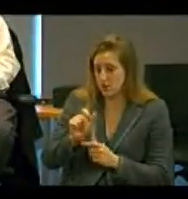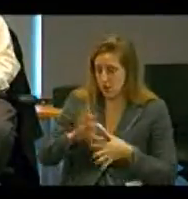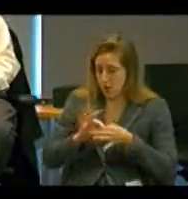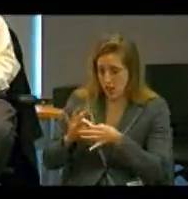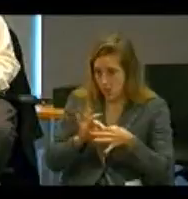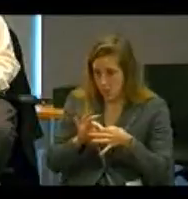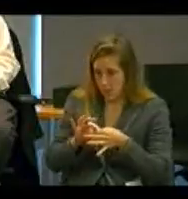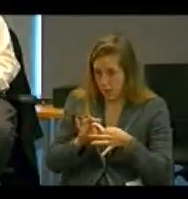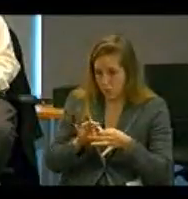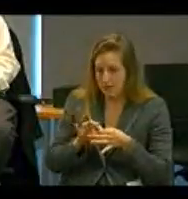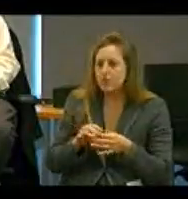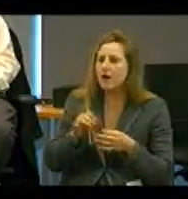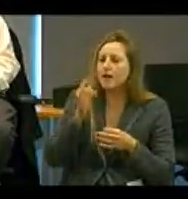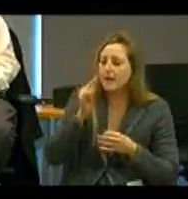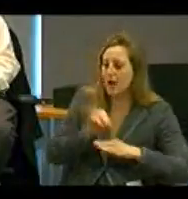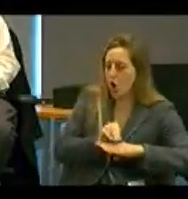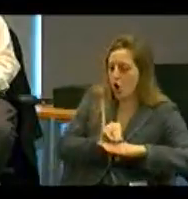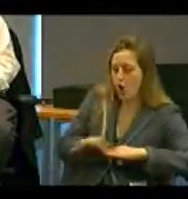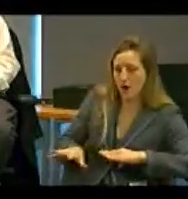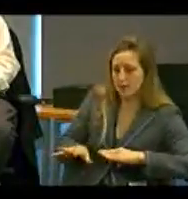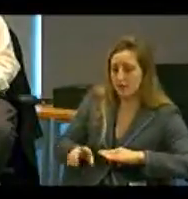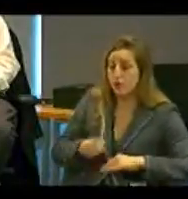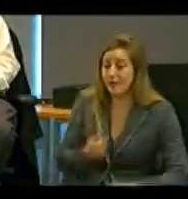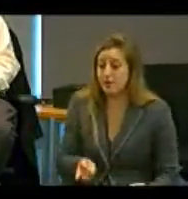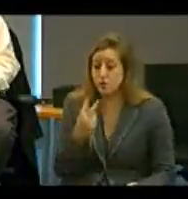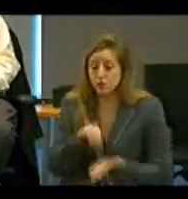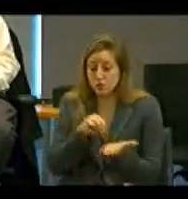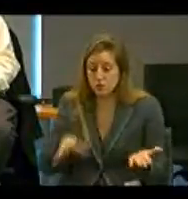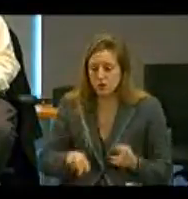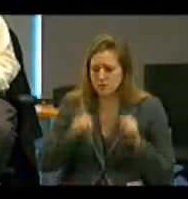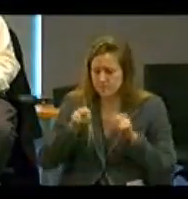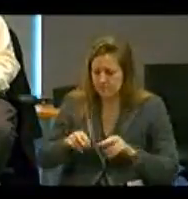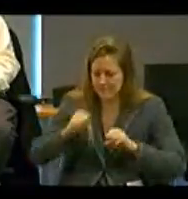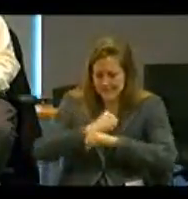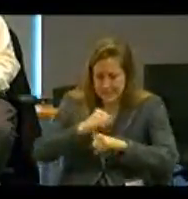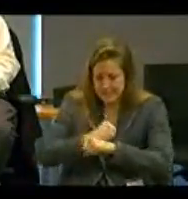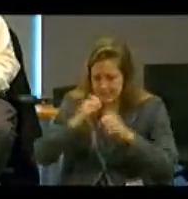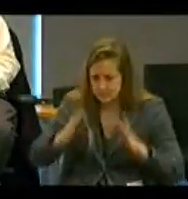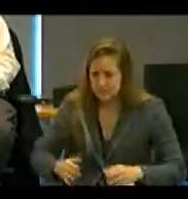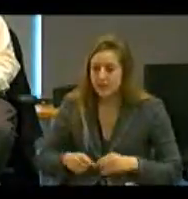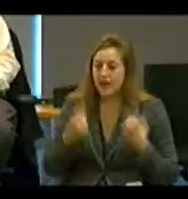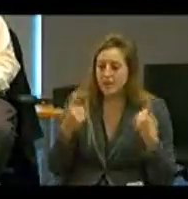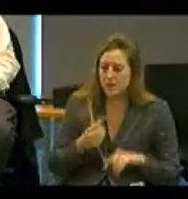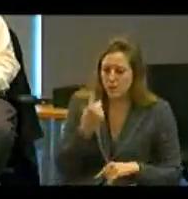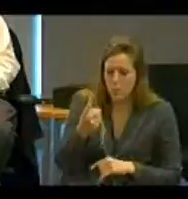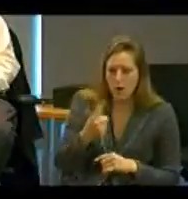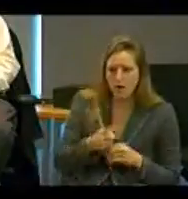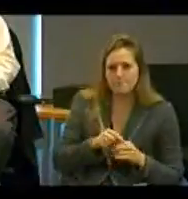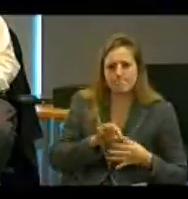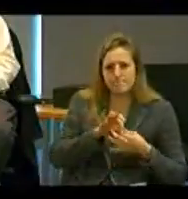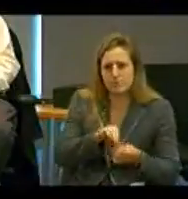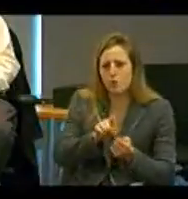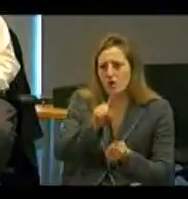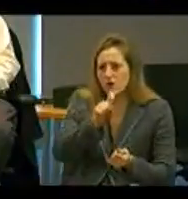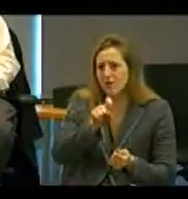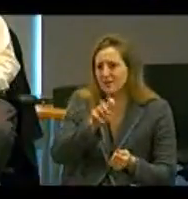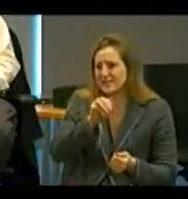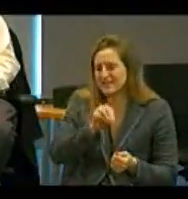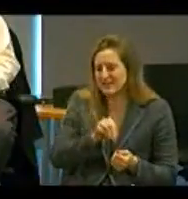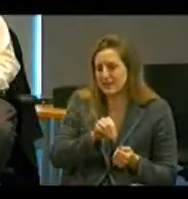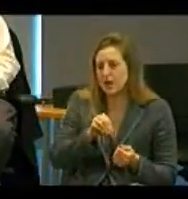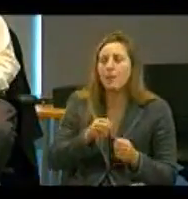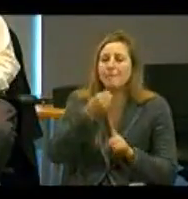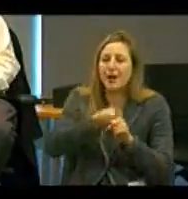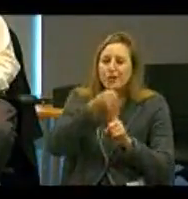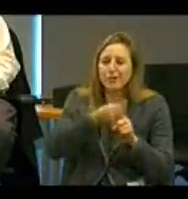You have two students who look the same to statisticians. One punches one of those 160,000 teachers, gets suspended, and